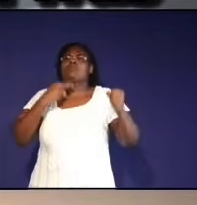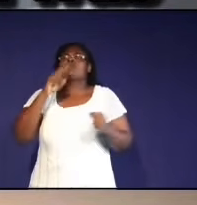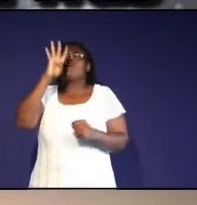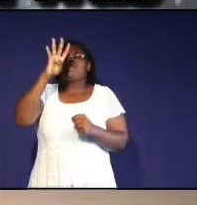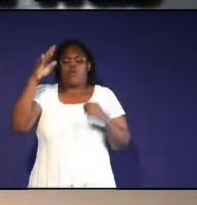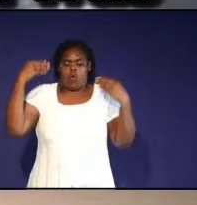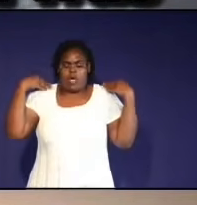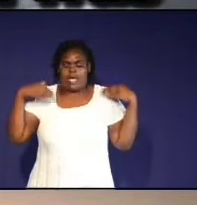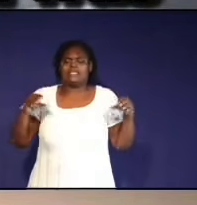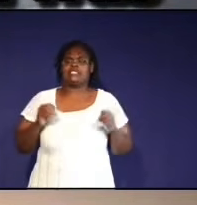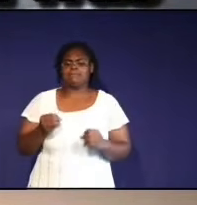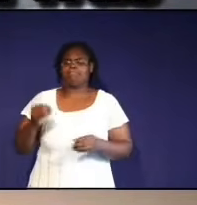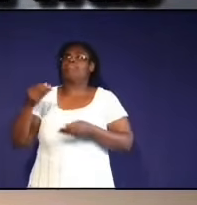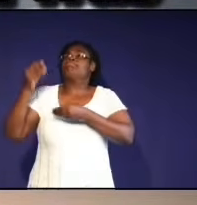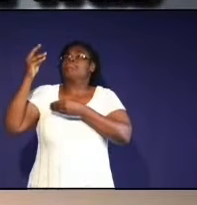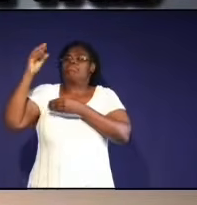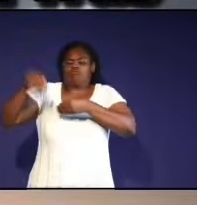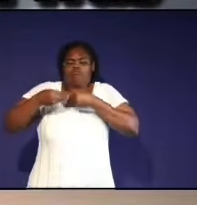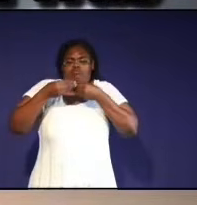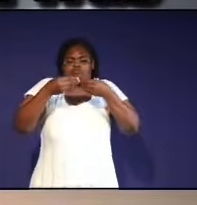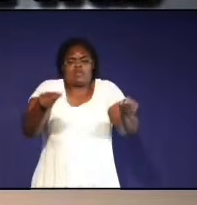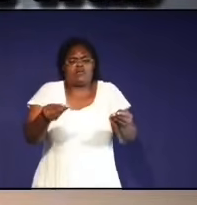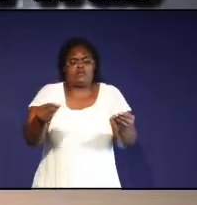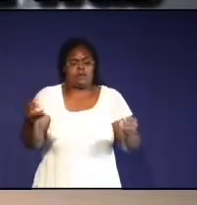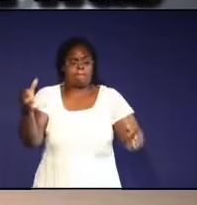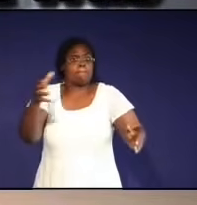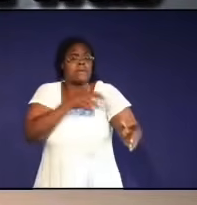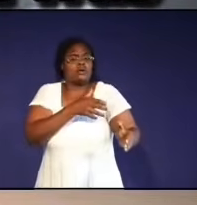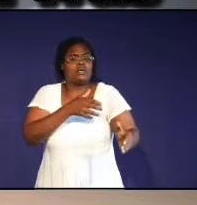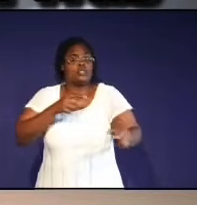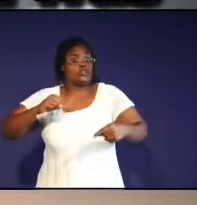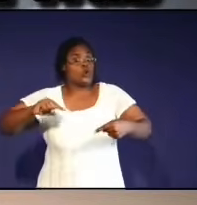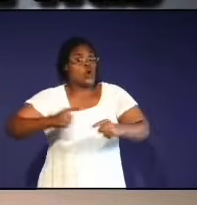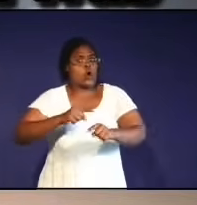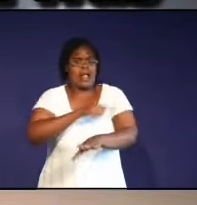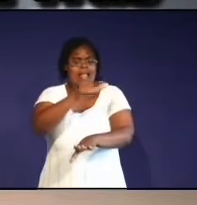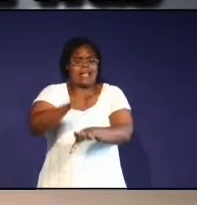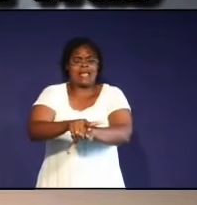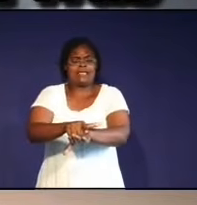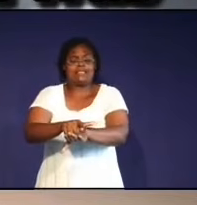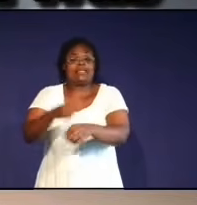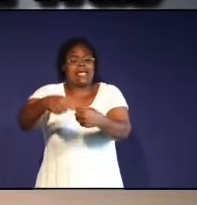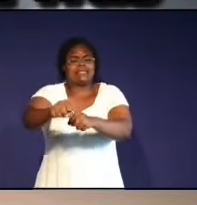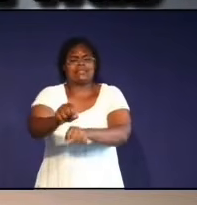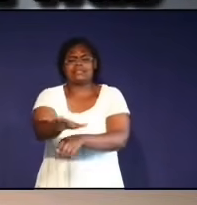given power to harm the land and the sea,